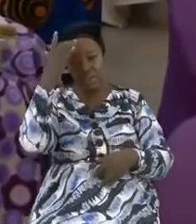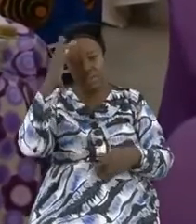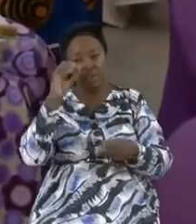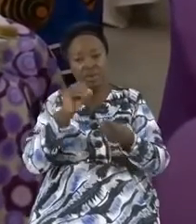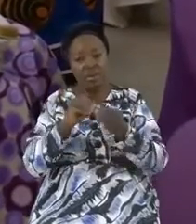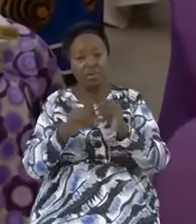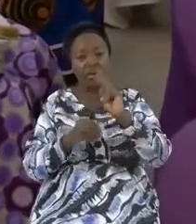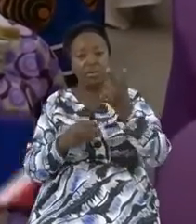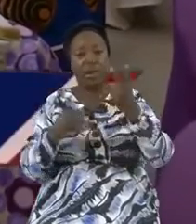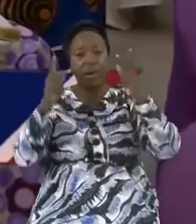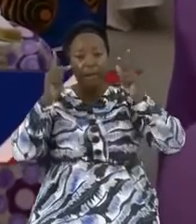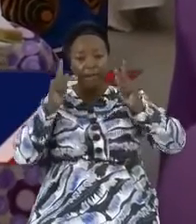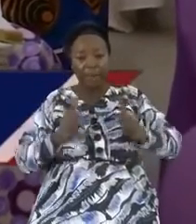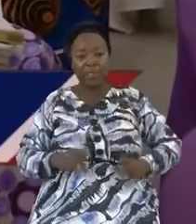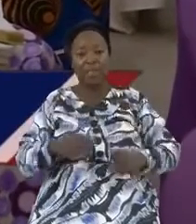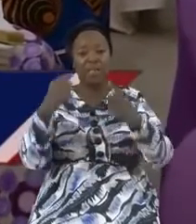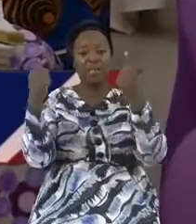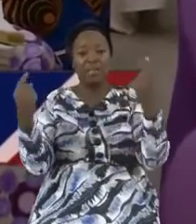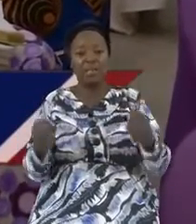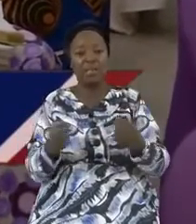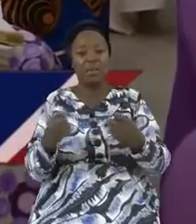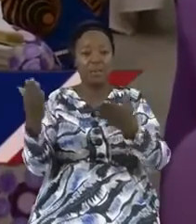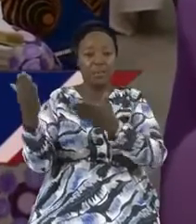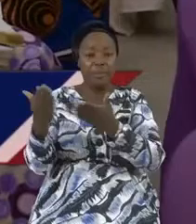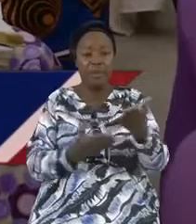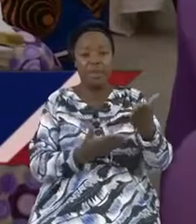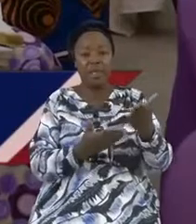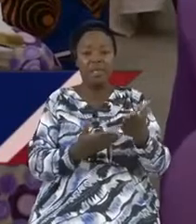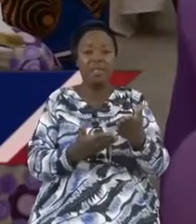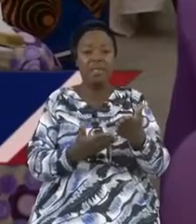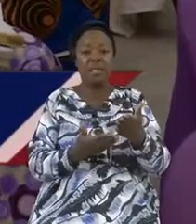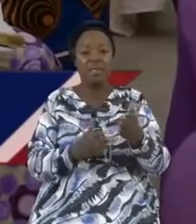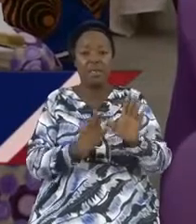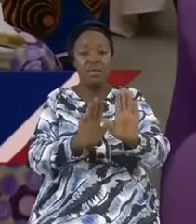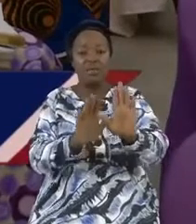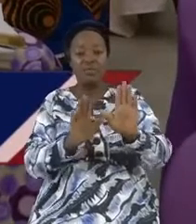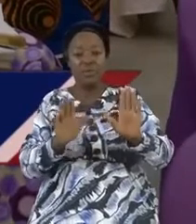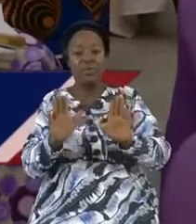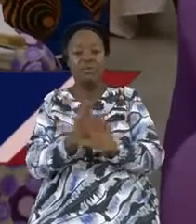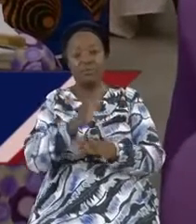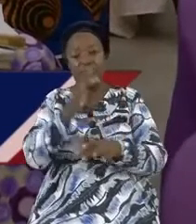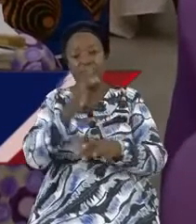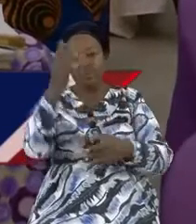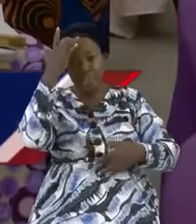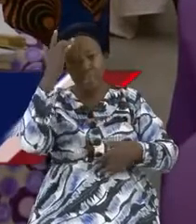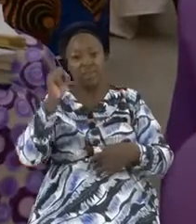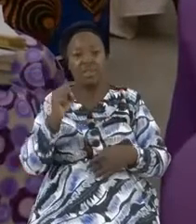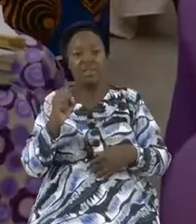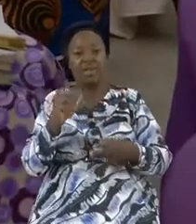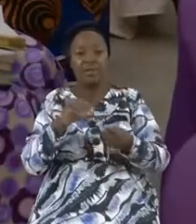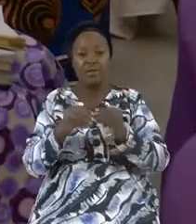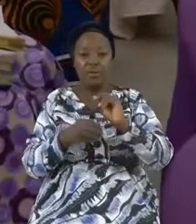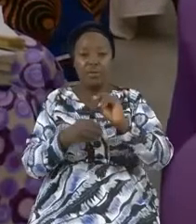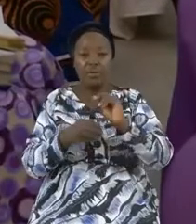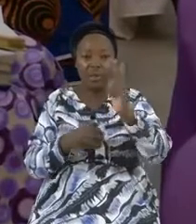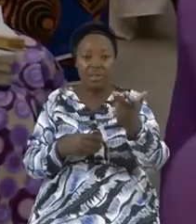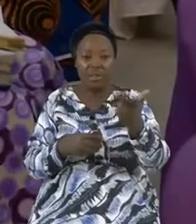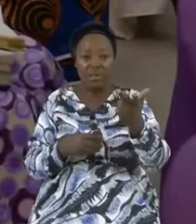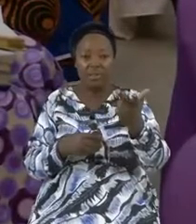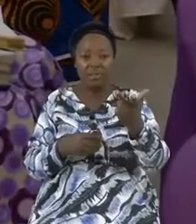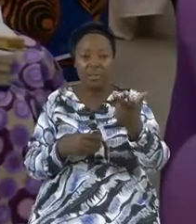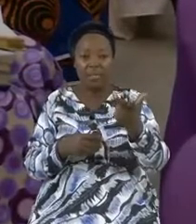sins, causes of dreadful sicknesses. Number three, private